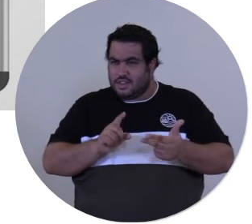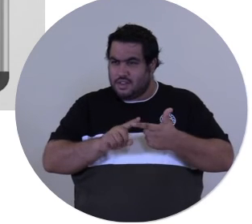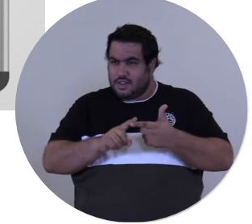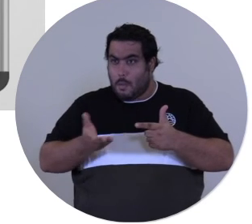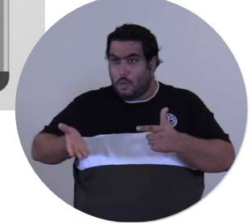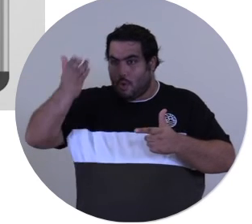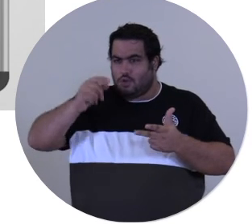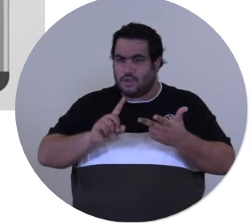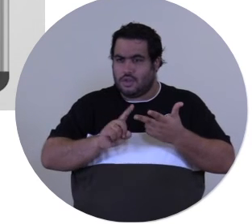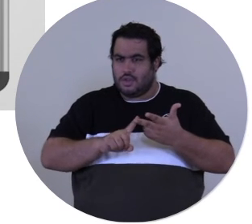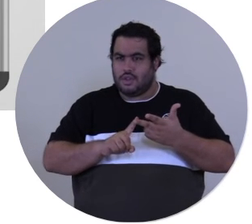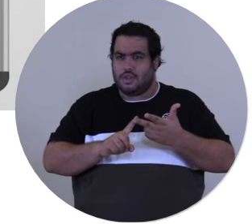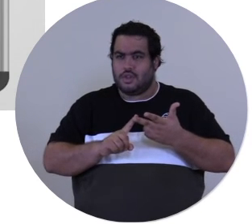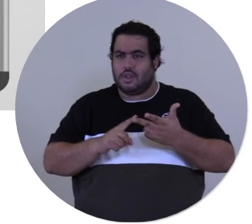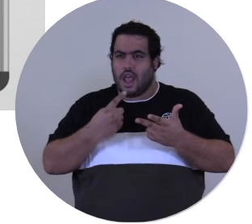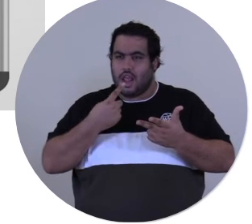narrate,